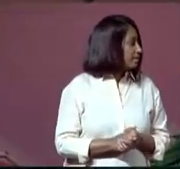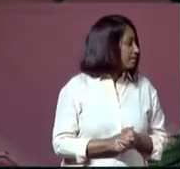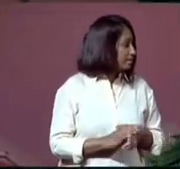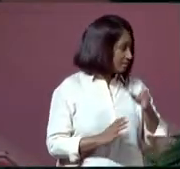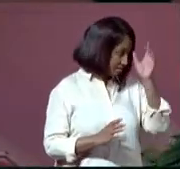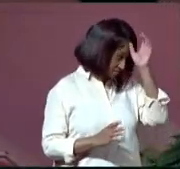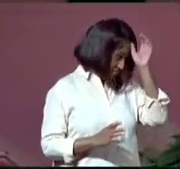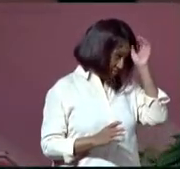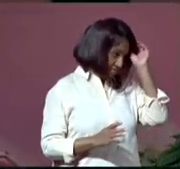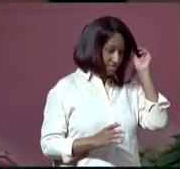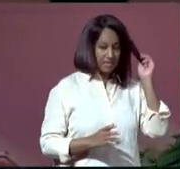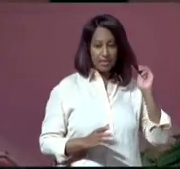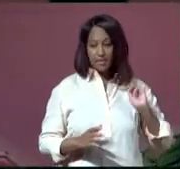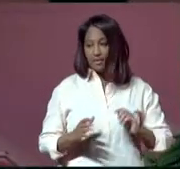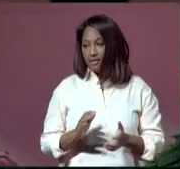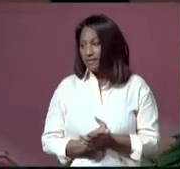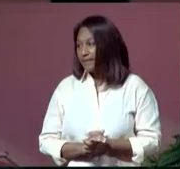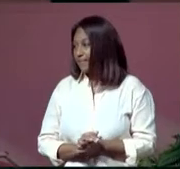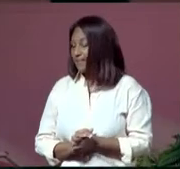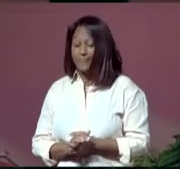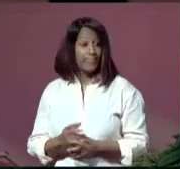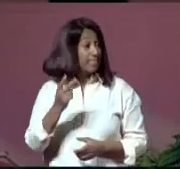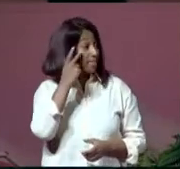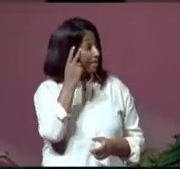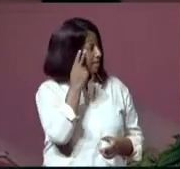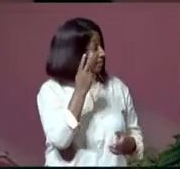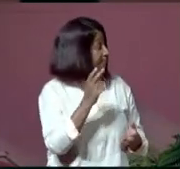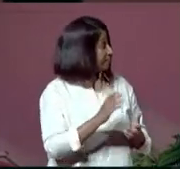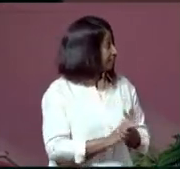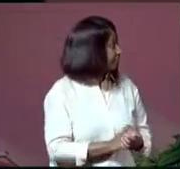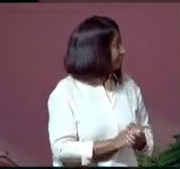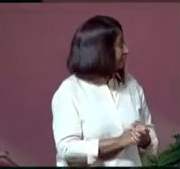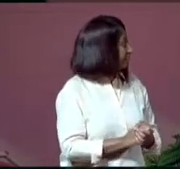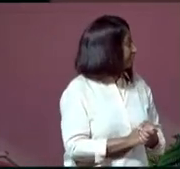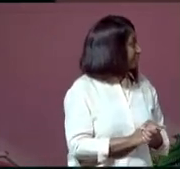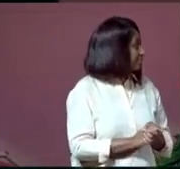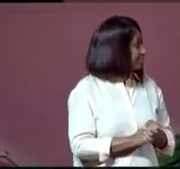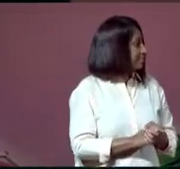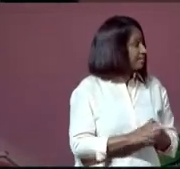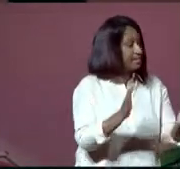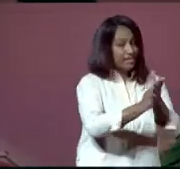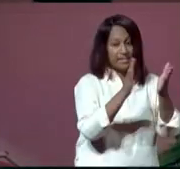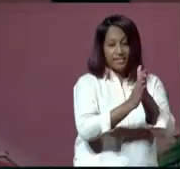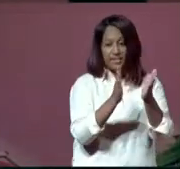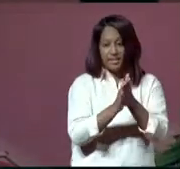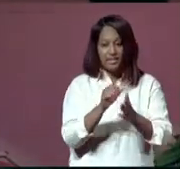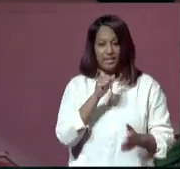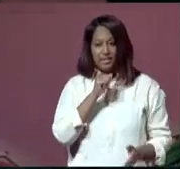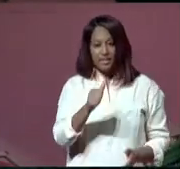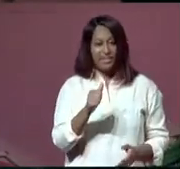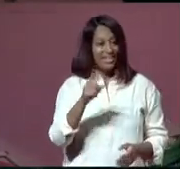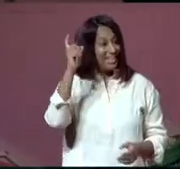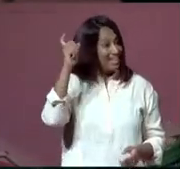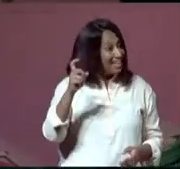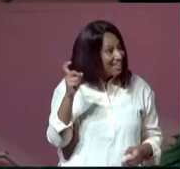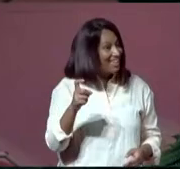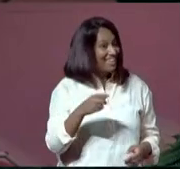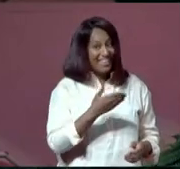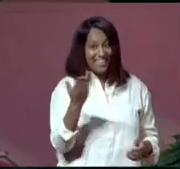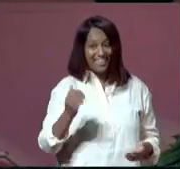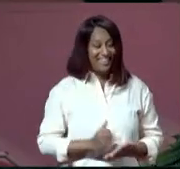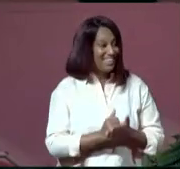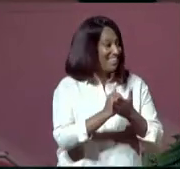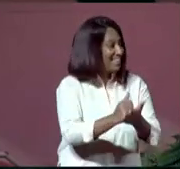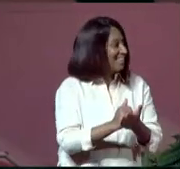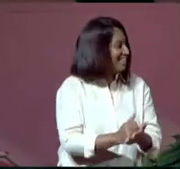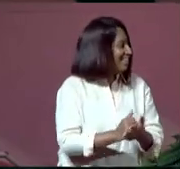Woo. I see you walking down the side. I see you coming down over here. Hey, y'all not clapping good enough. I need y'all.